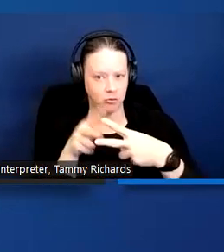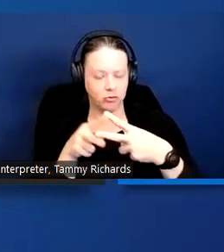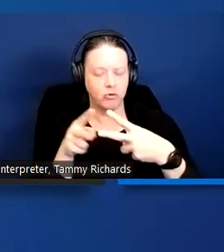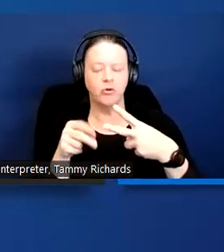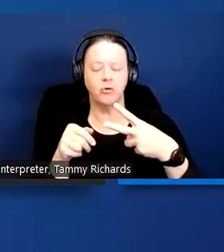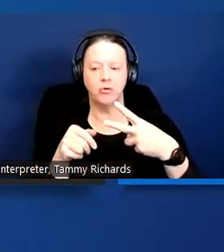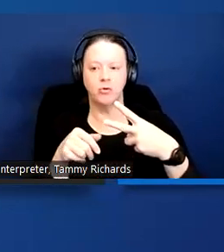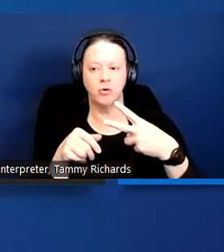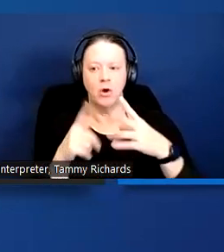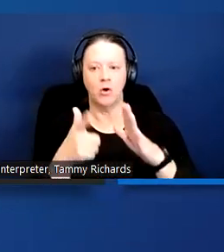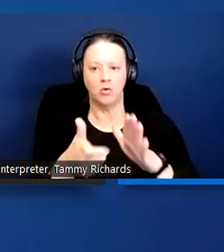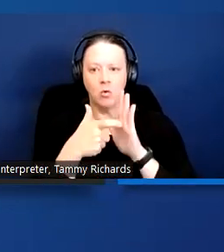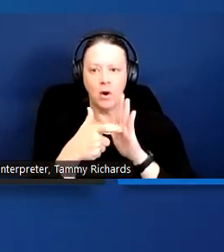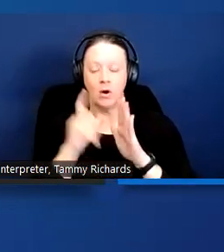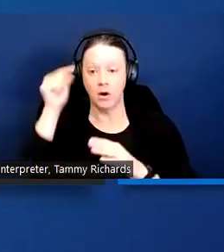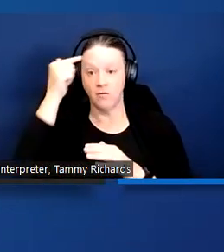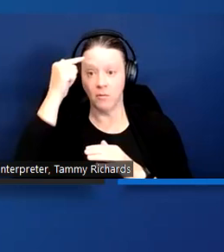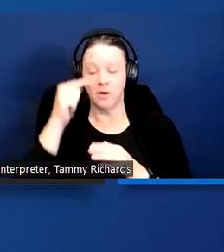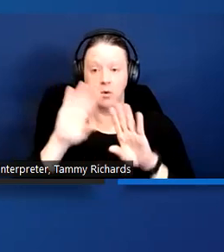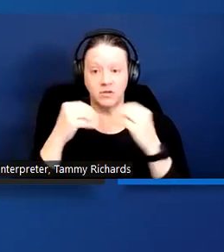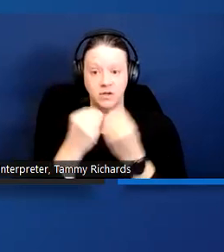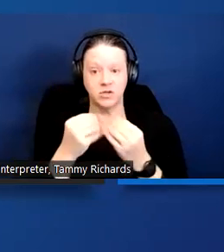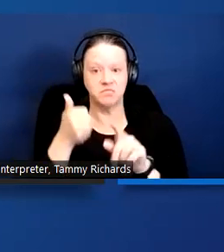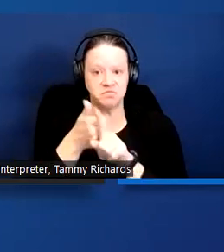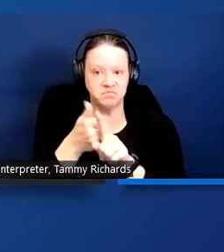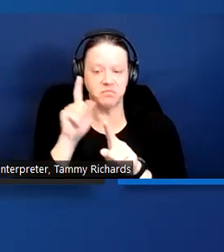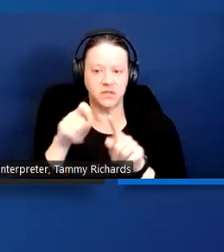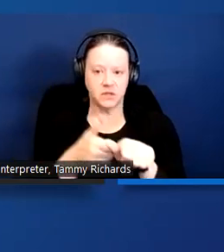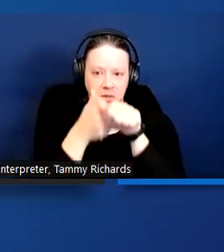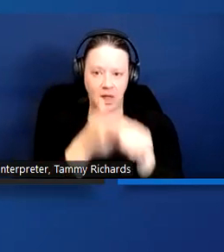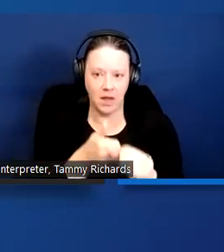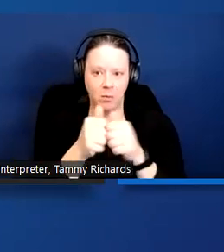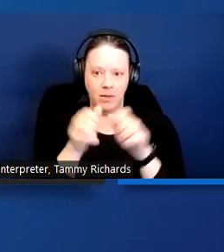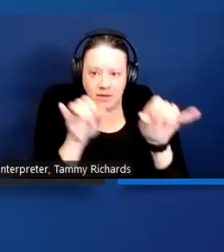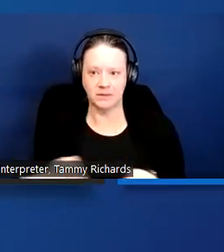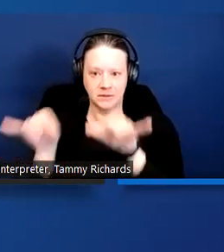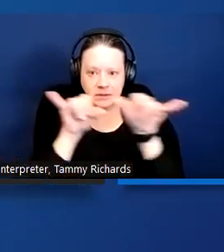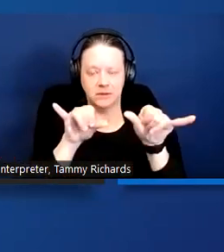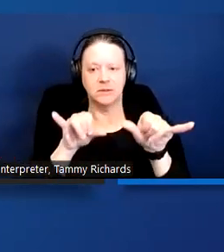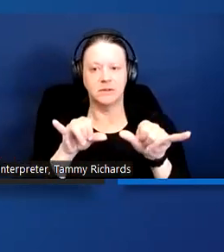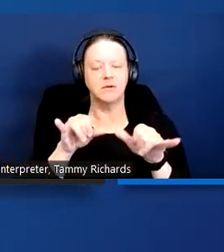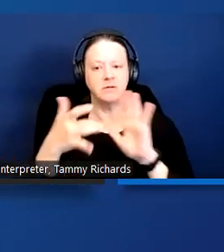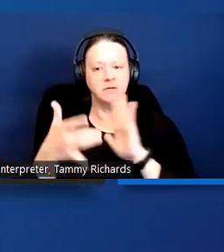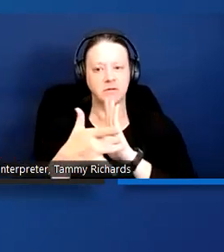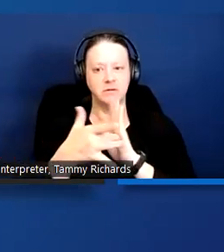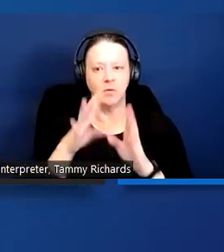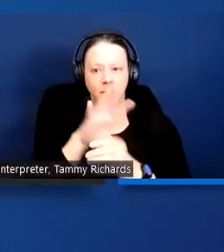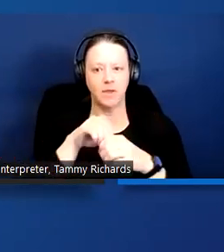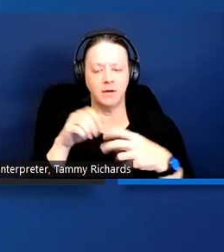that require government entities to be compliant with a set of technical standards that are laid out in both